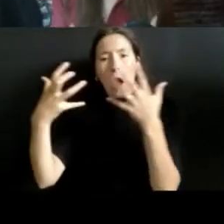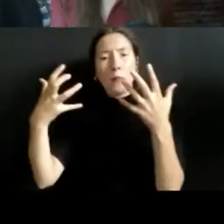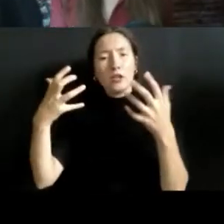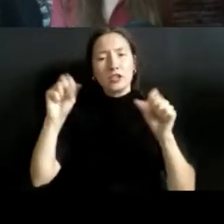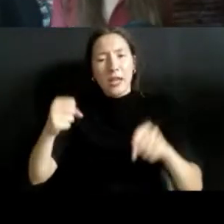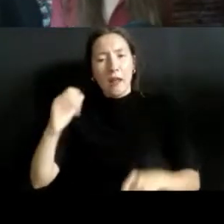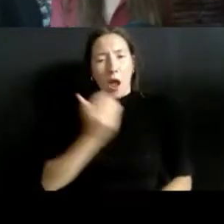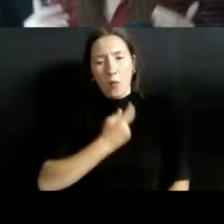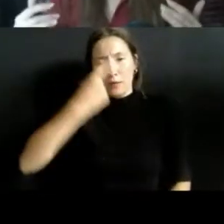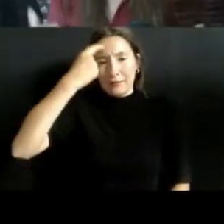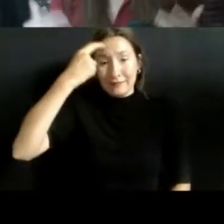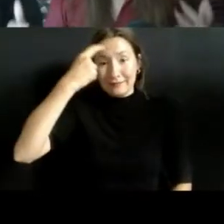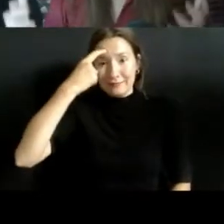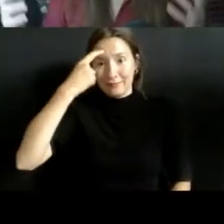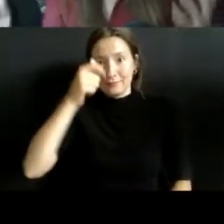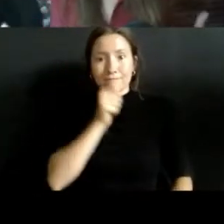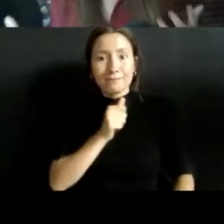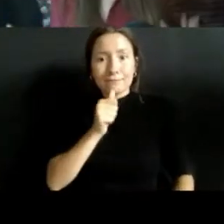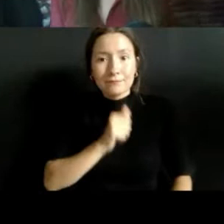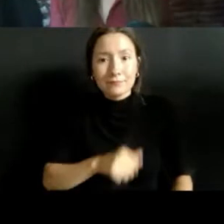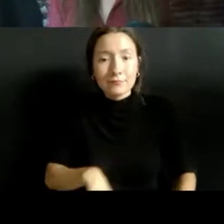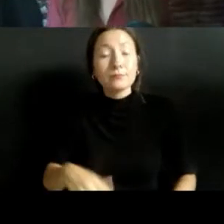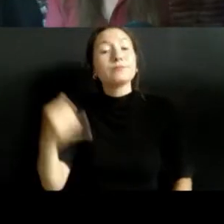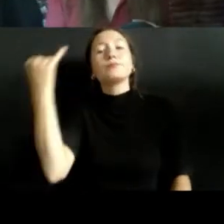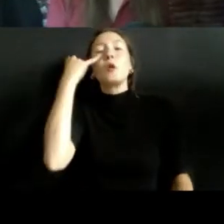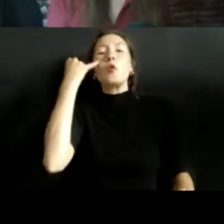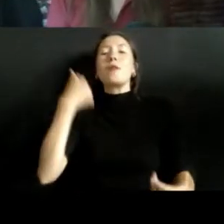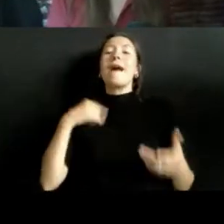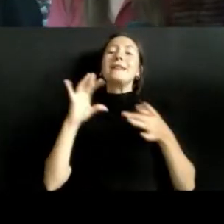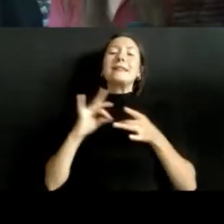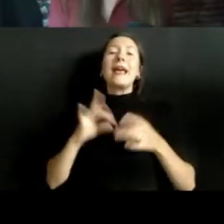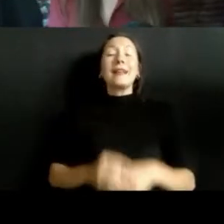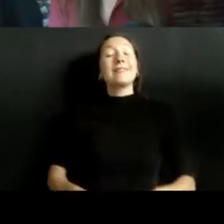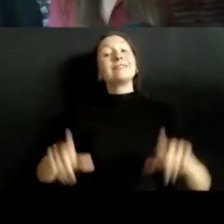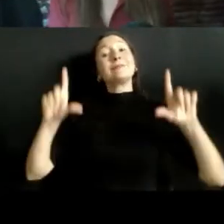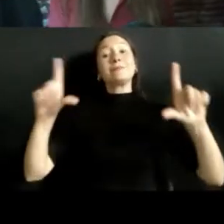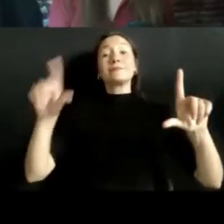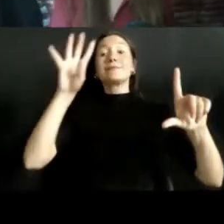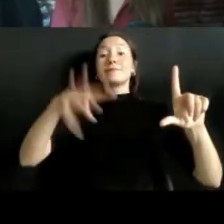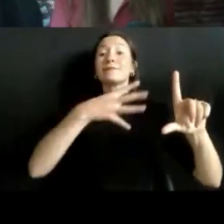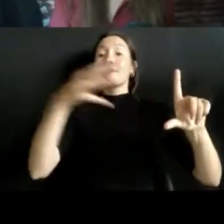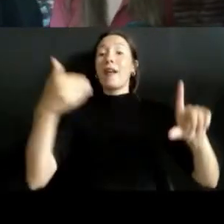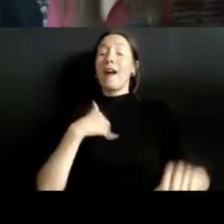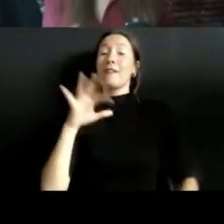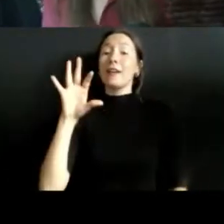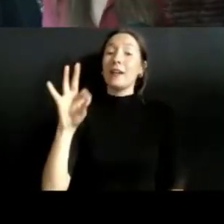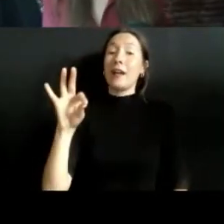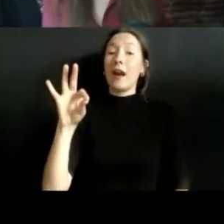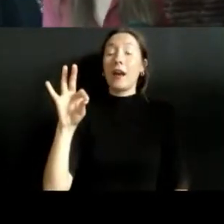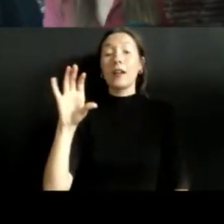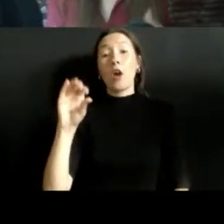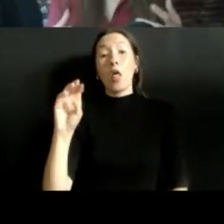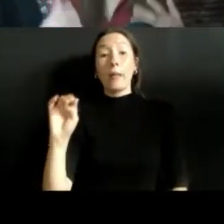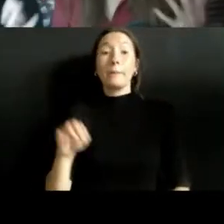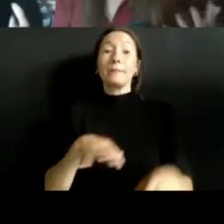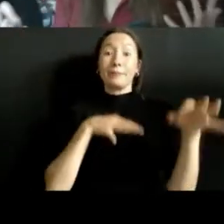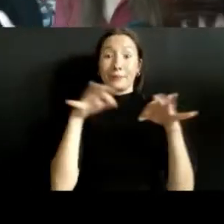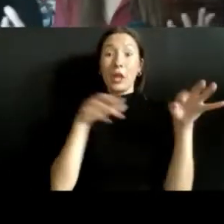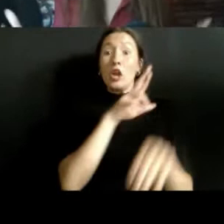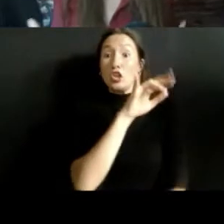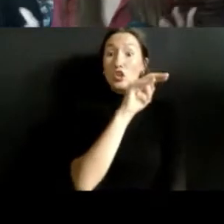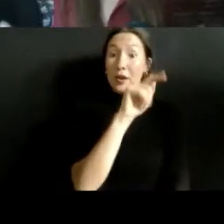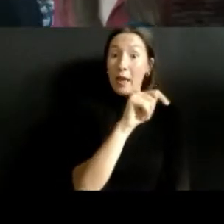spreadsheet. There are 9 columns: item number, description, unit price, quantity in stock. I mean, that would be awful